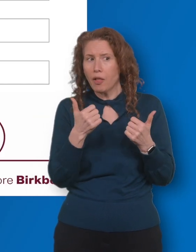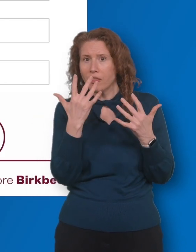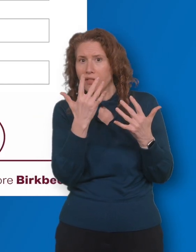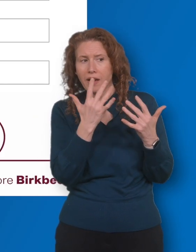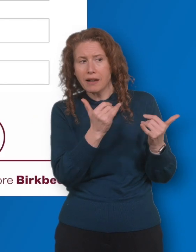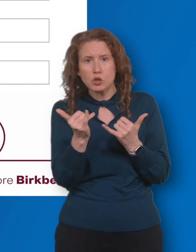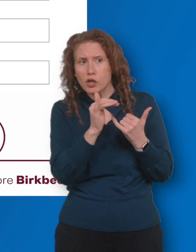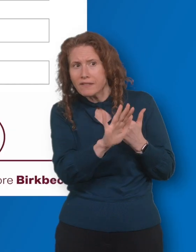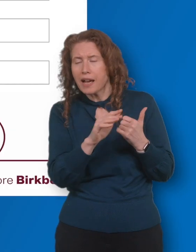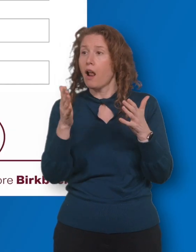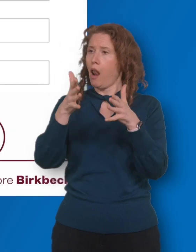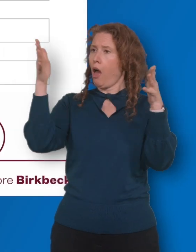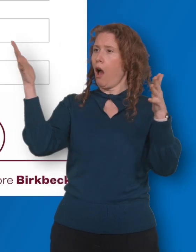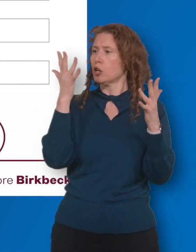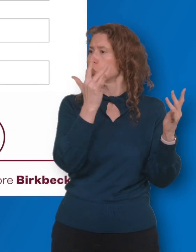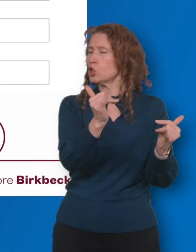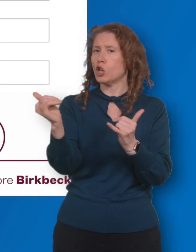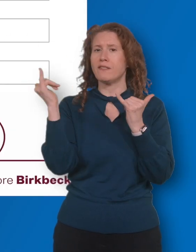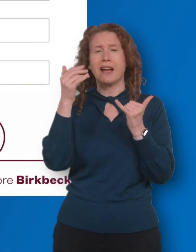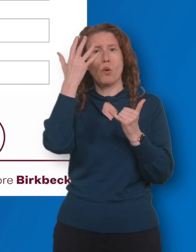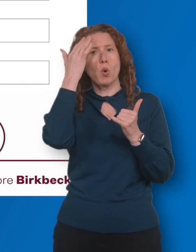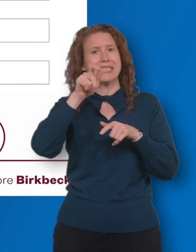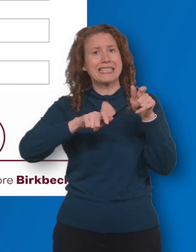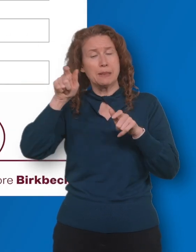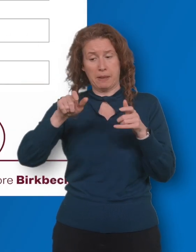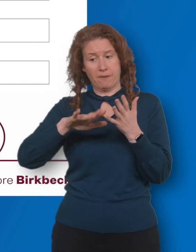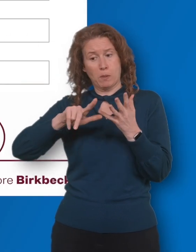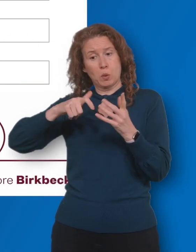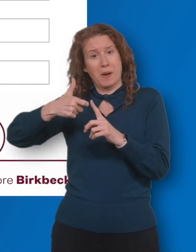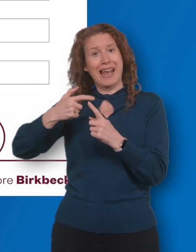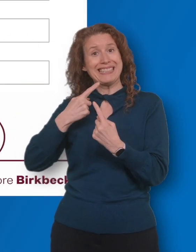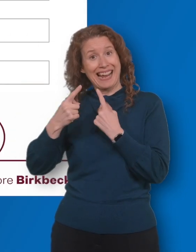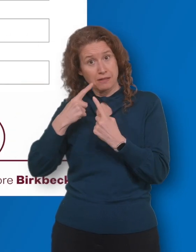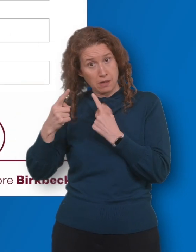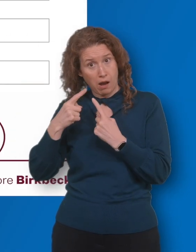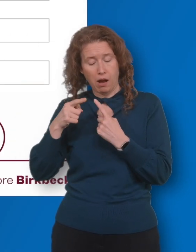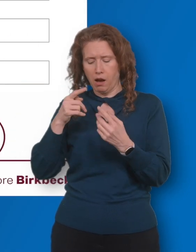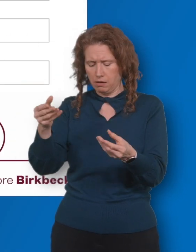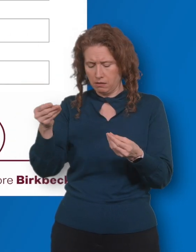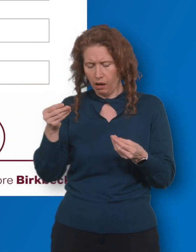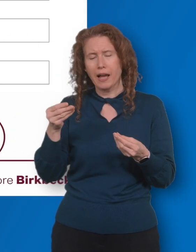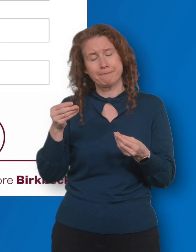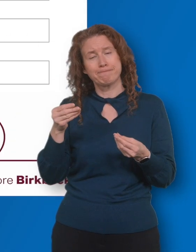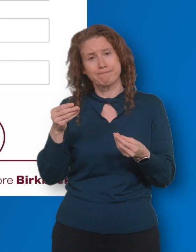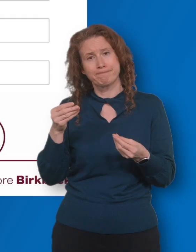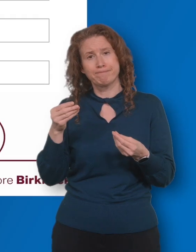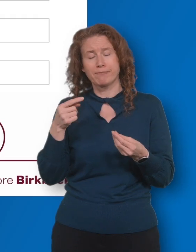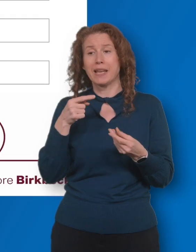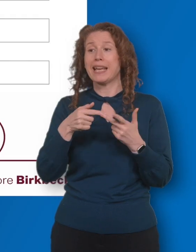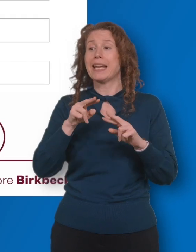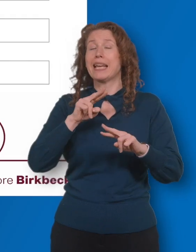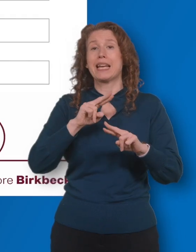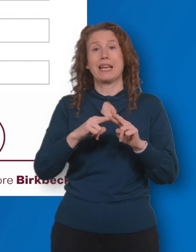health study on autistic people from UK data, and that shows us that if you